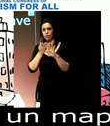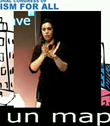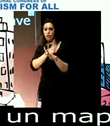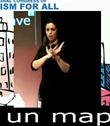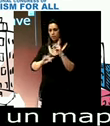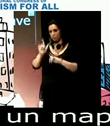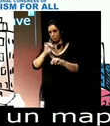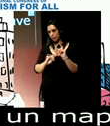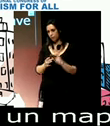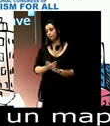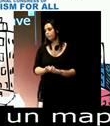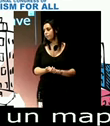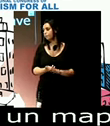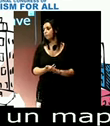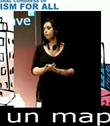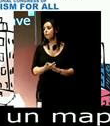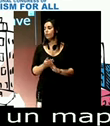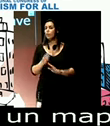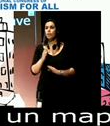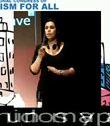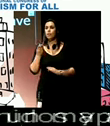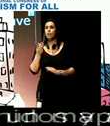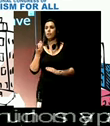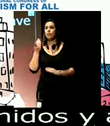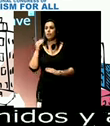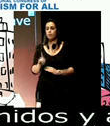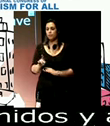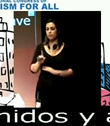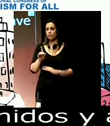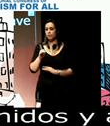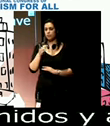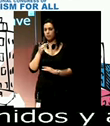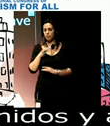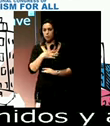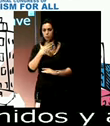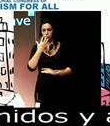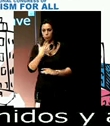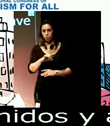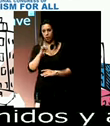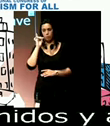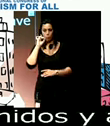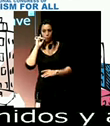and to planify our travel. The option of